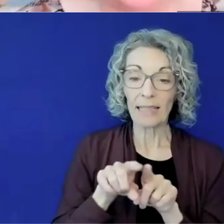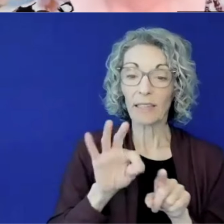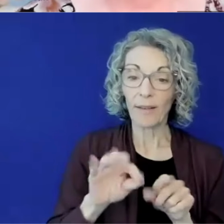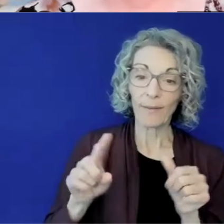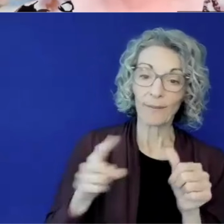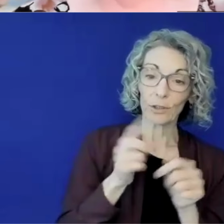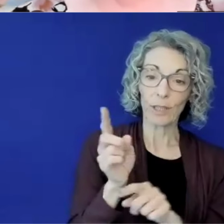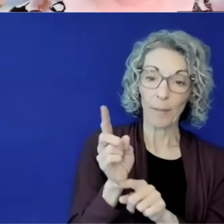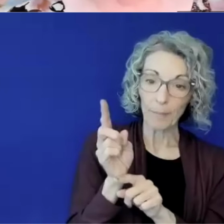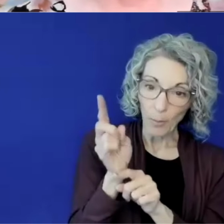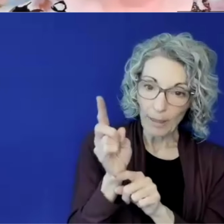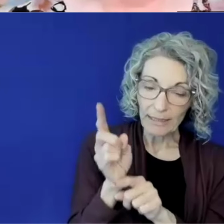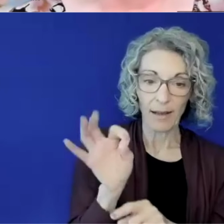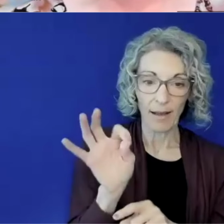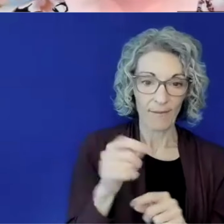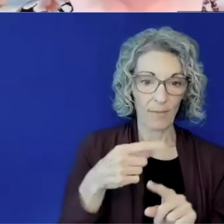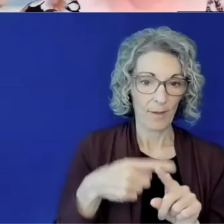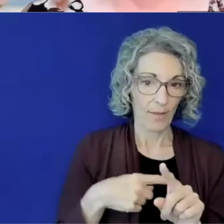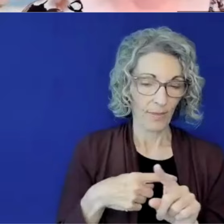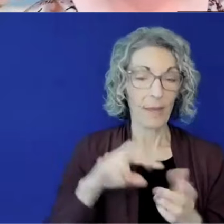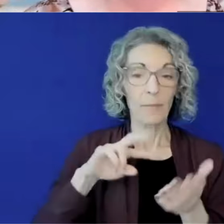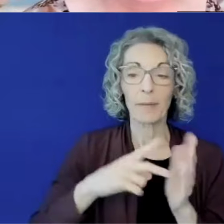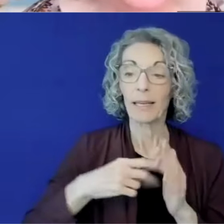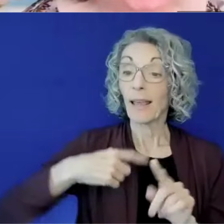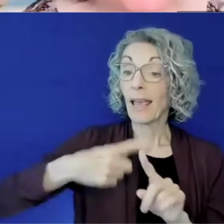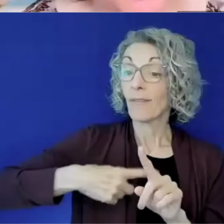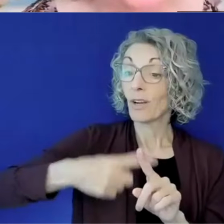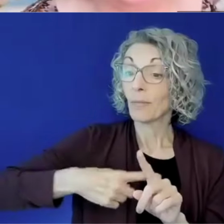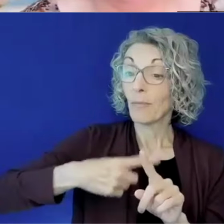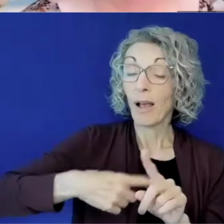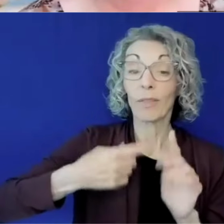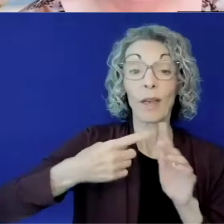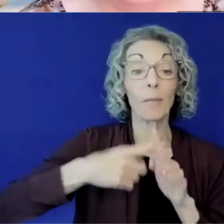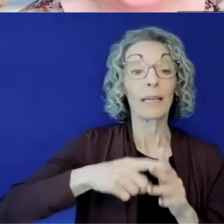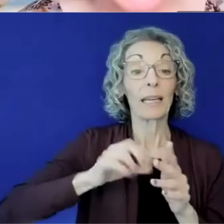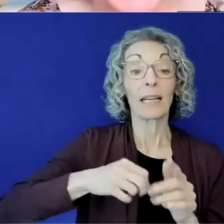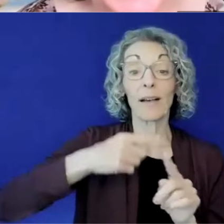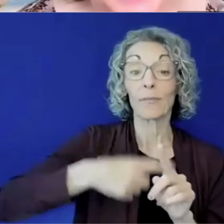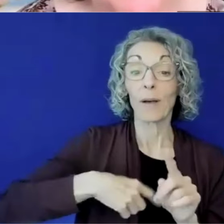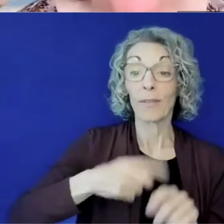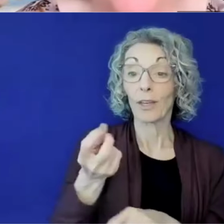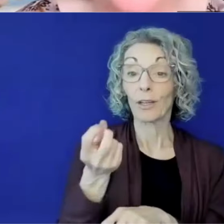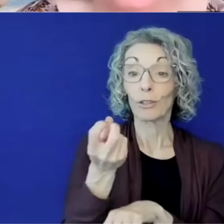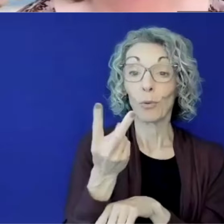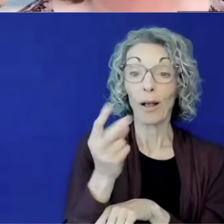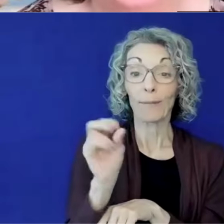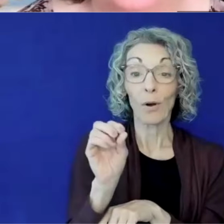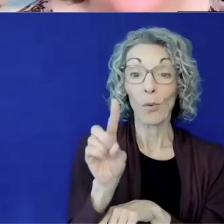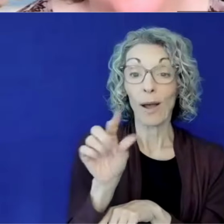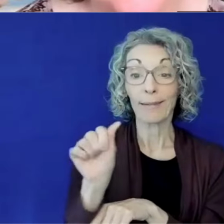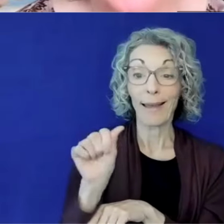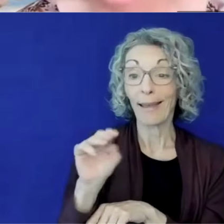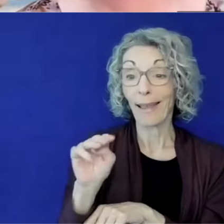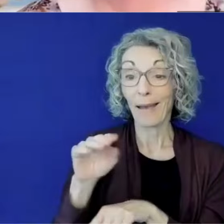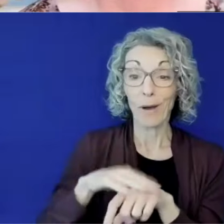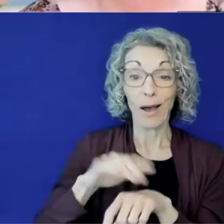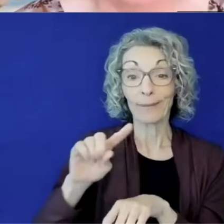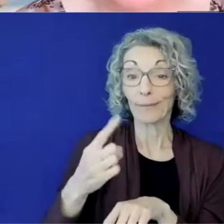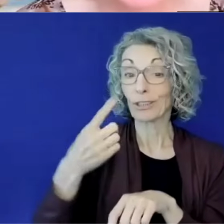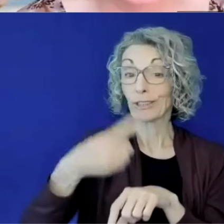month. So every month at the very beginning of the month, 12:01 a.m. on June